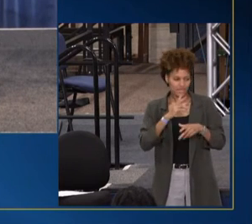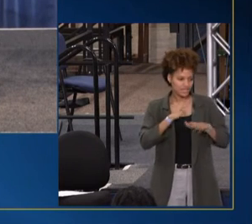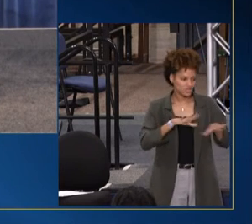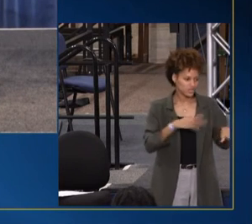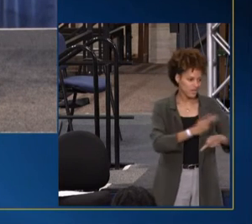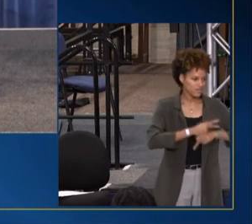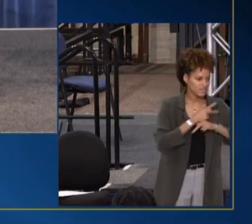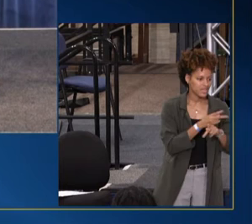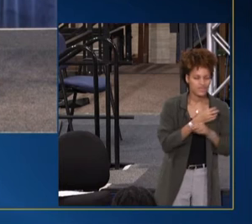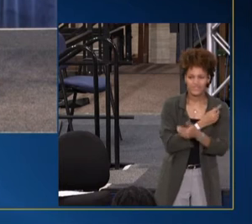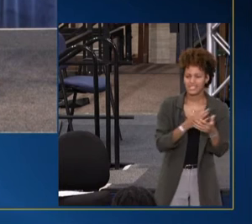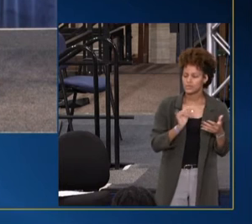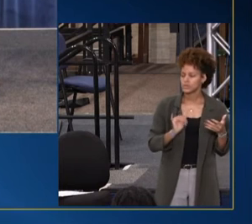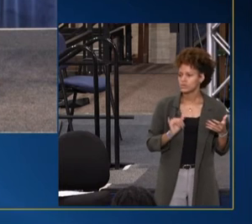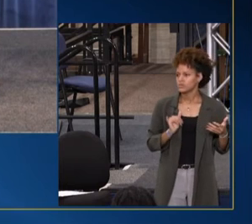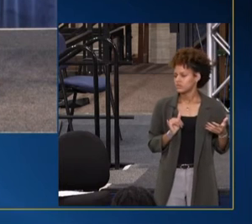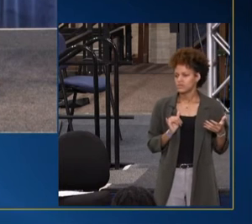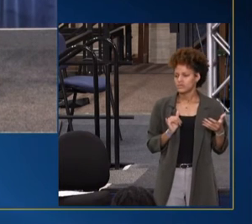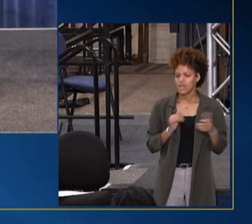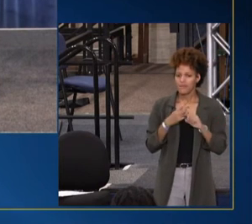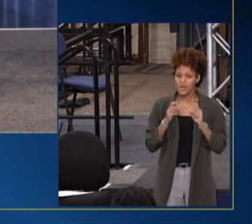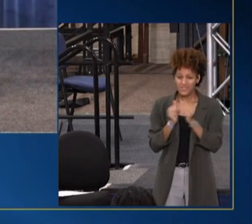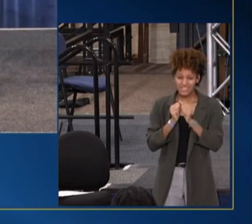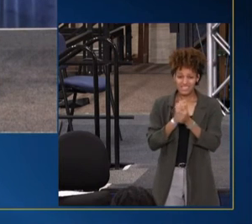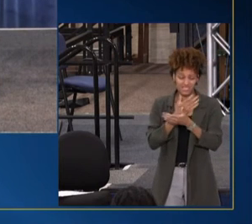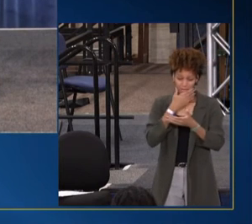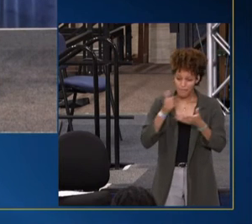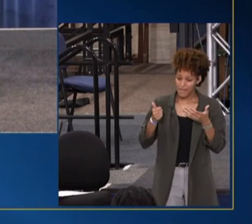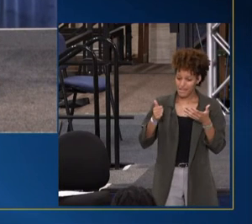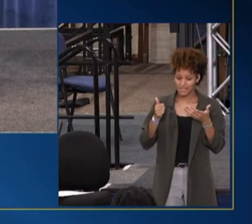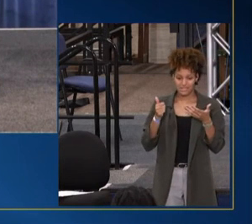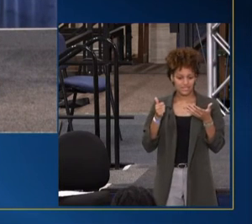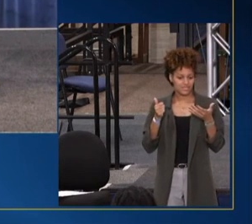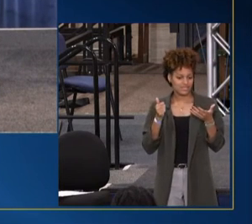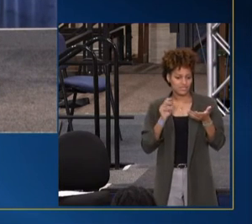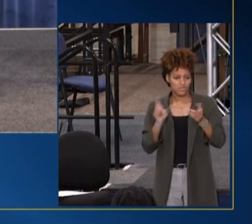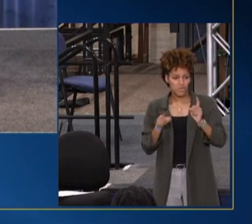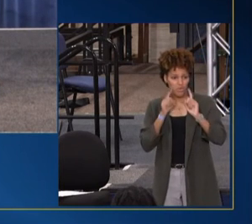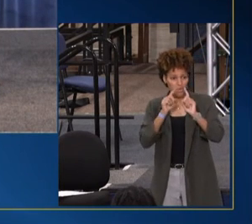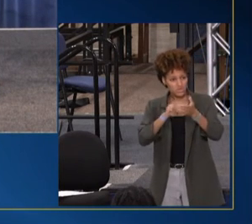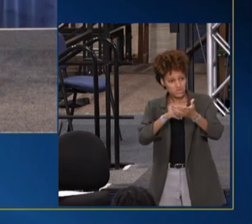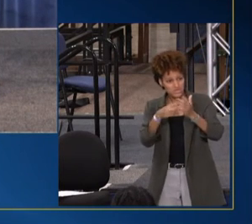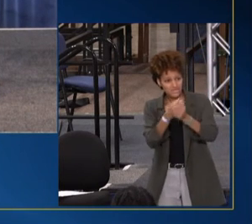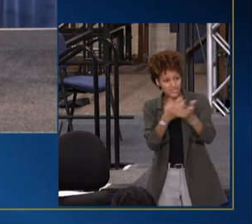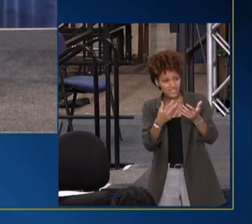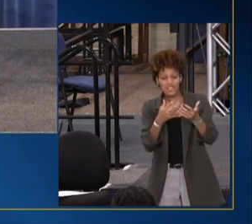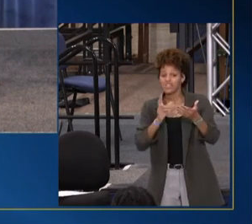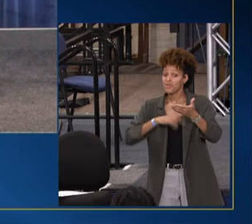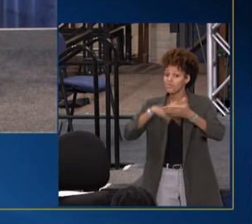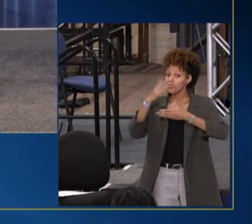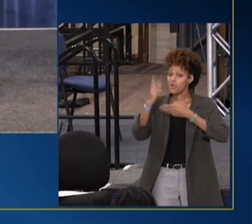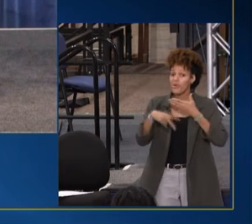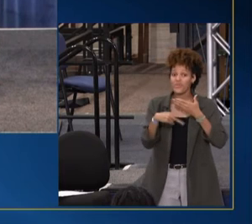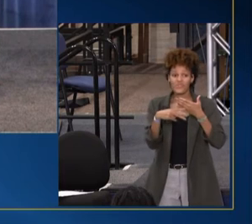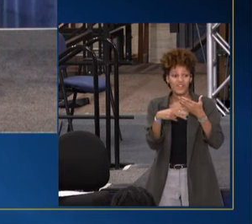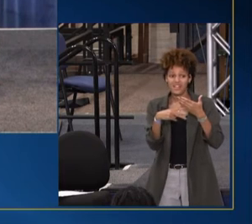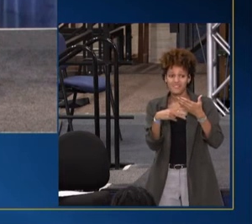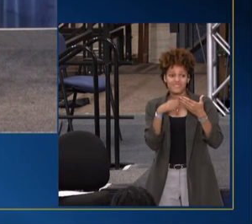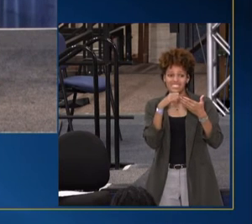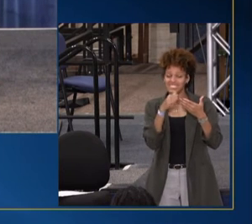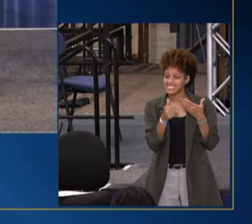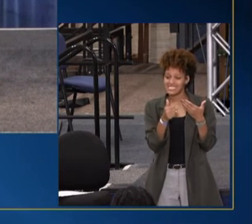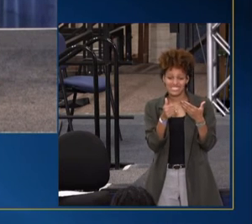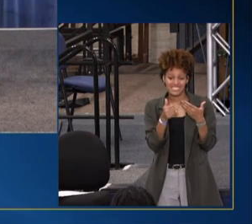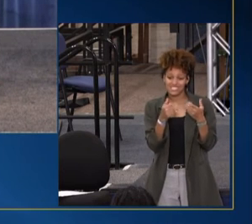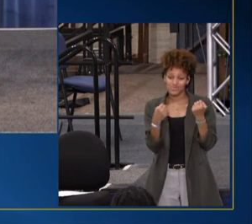this. And I mention all of this because even with the very best of intentions, that program didn't work out for the folks that it was meant to